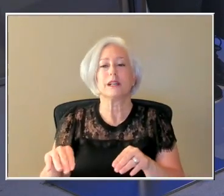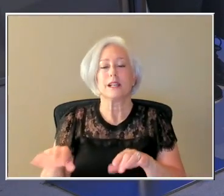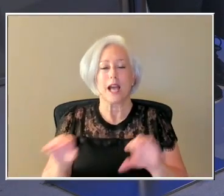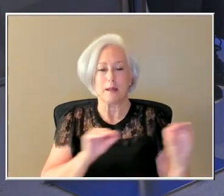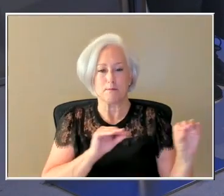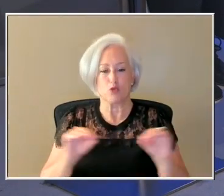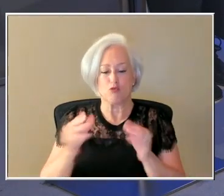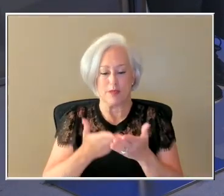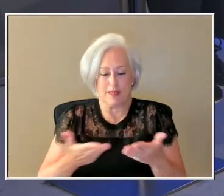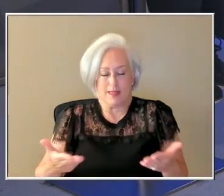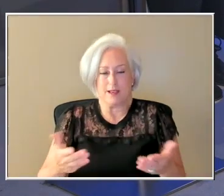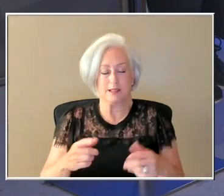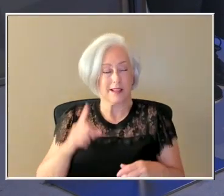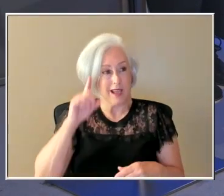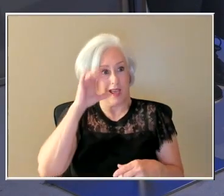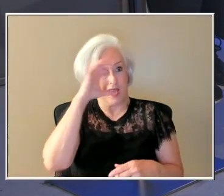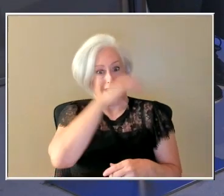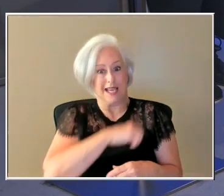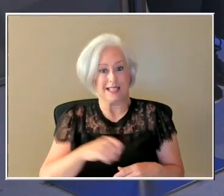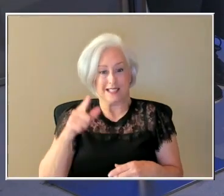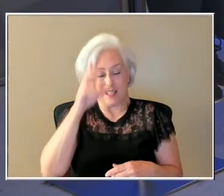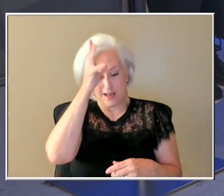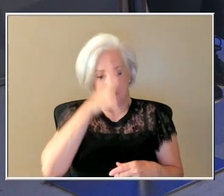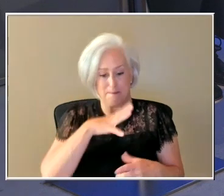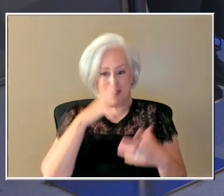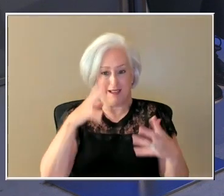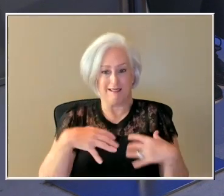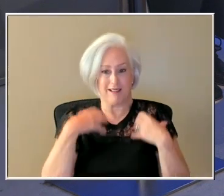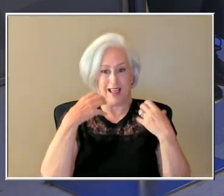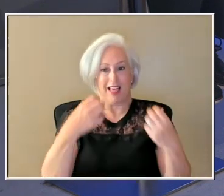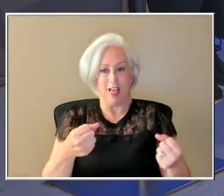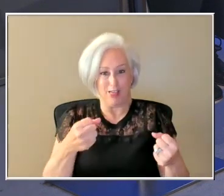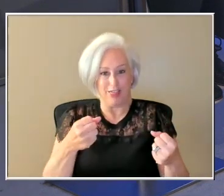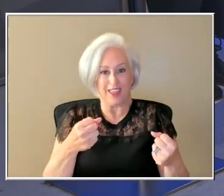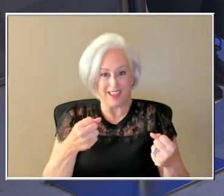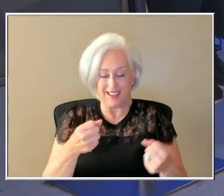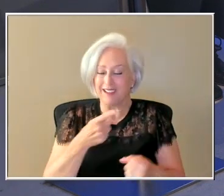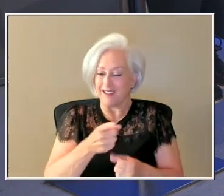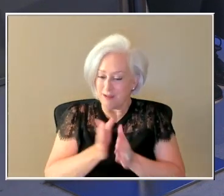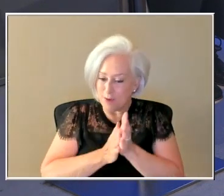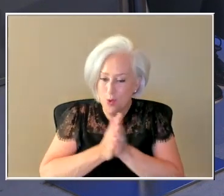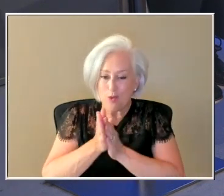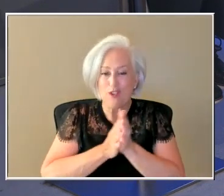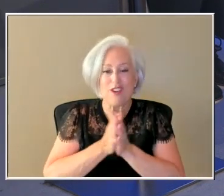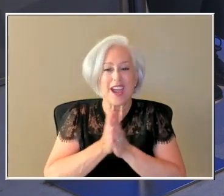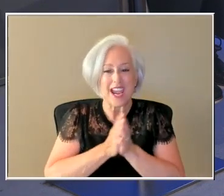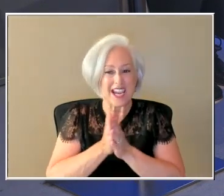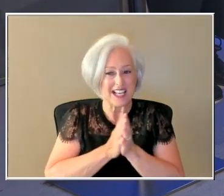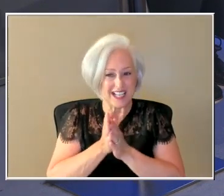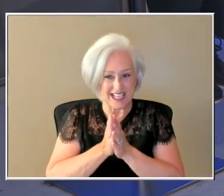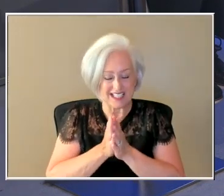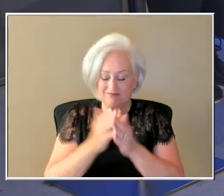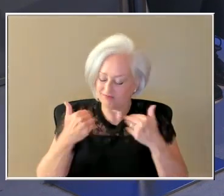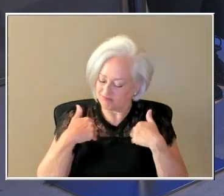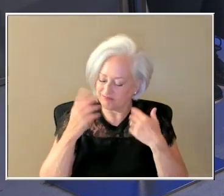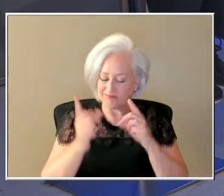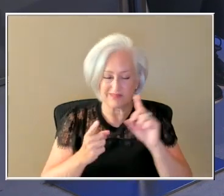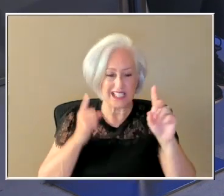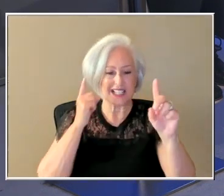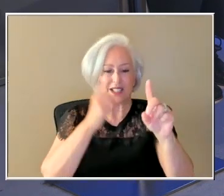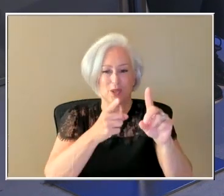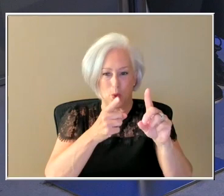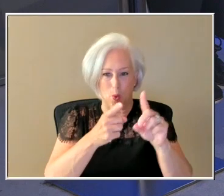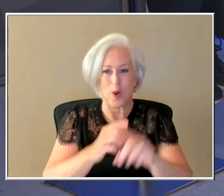having a guy who's healthy and you know, he's motivated. He's motivated, and yeah, he has a goal. He knows the Strongman has a goal.